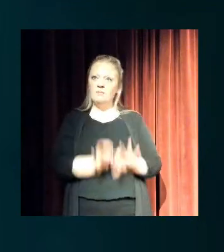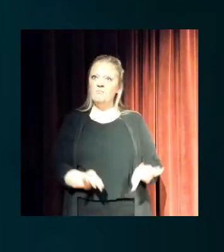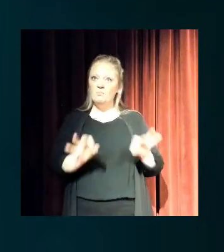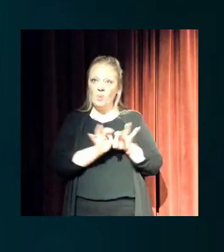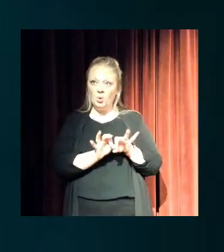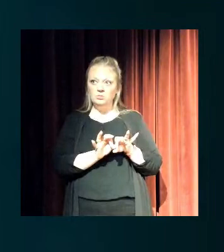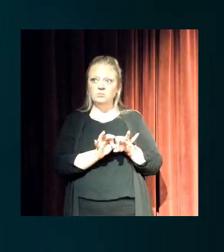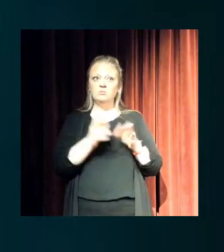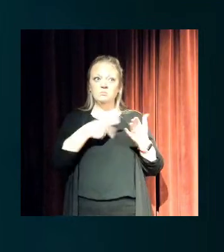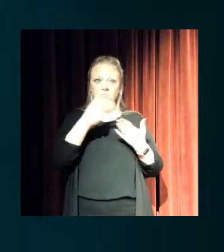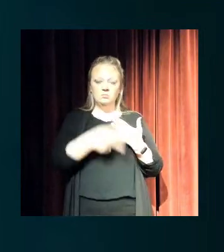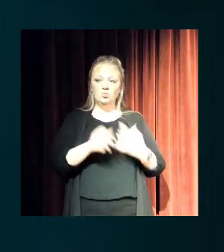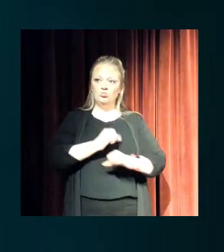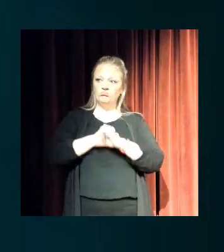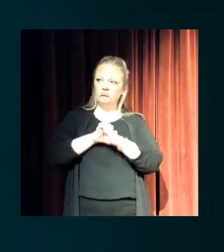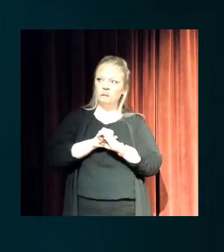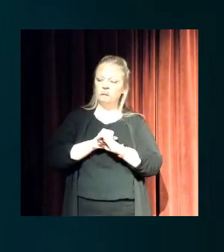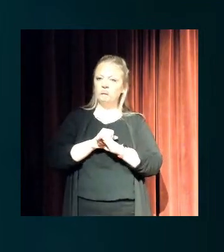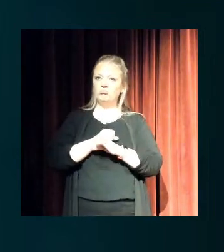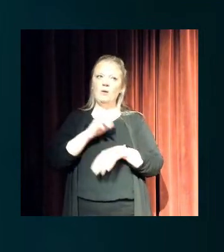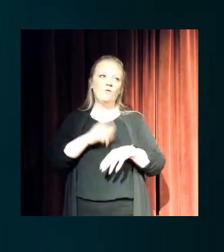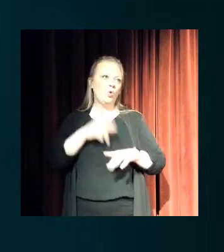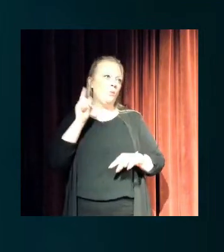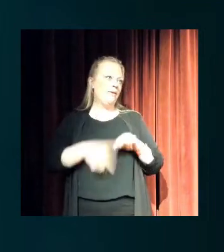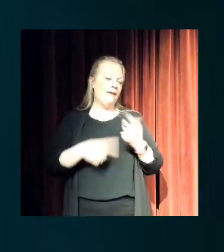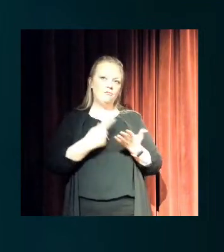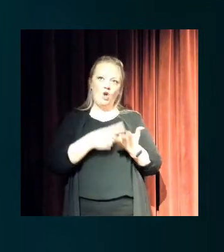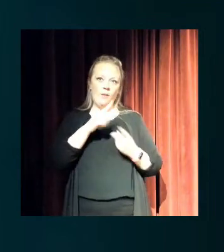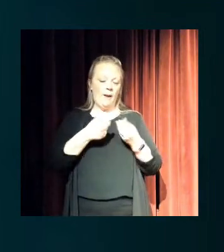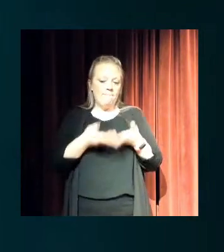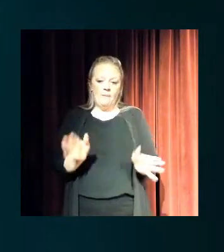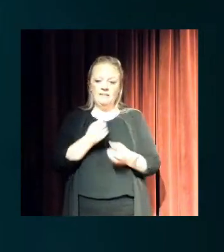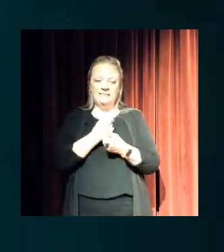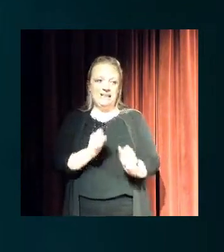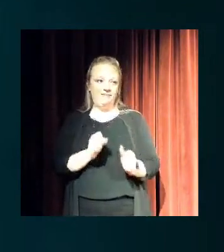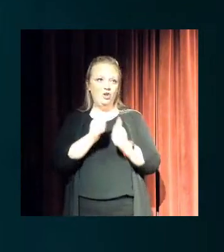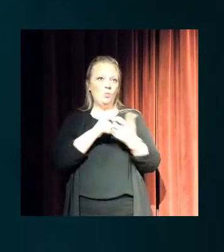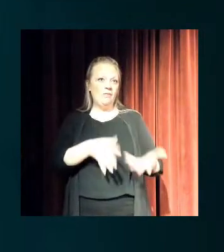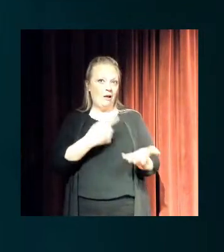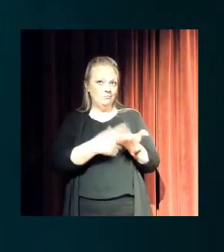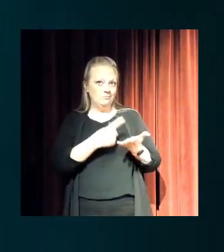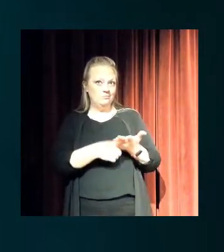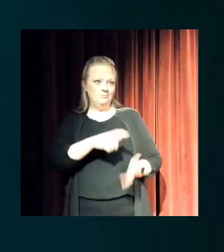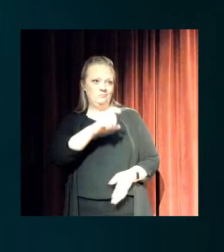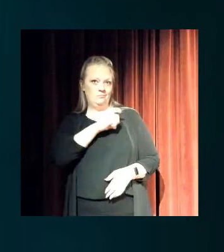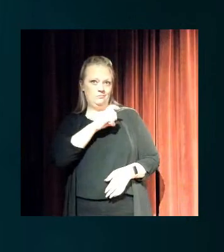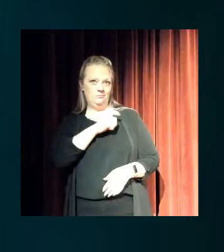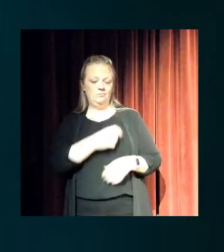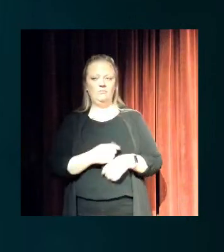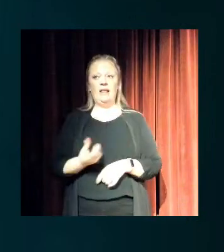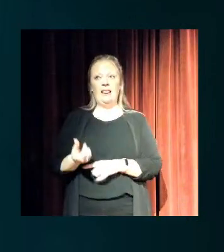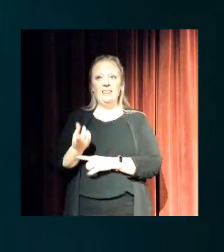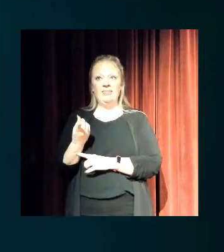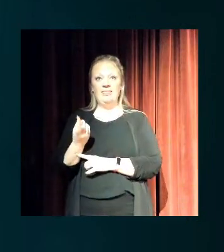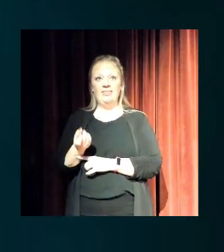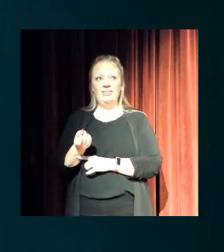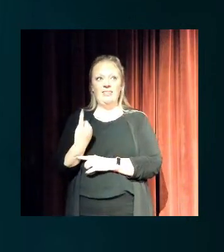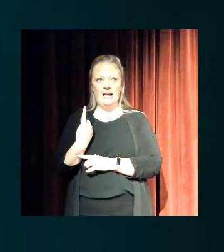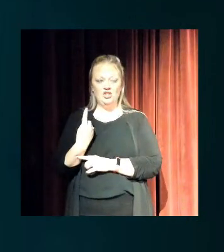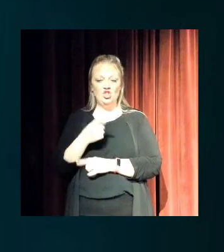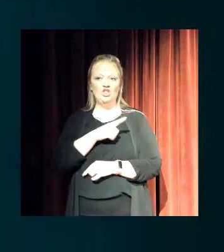health. Of course, we can't talk about public safety without talking about law enforcement. Last year,